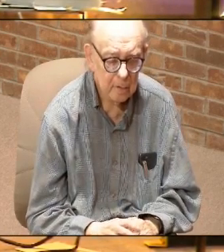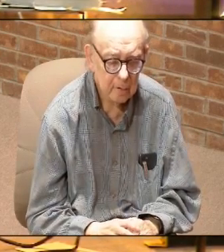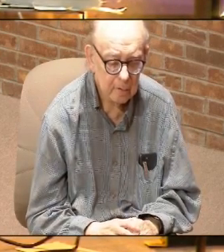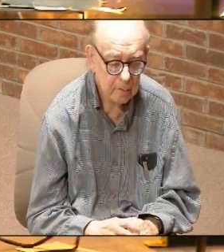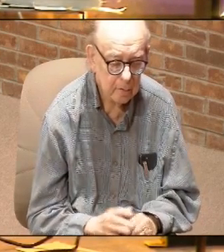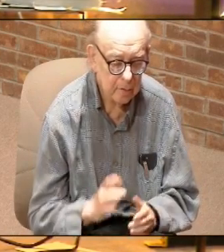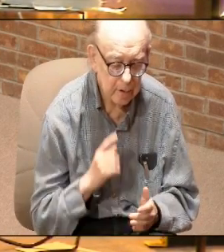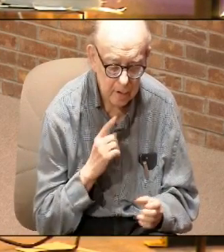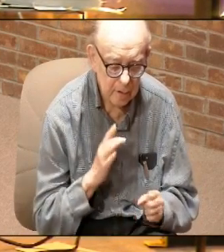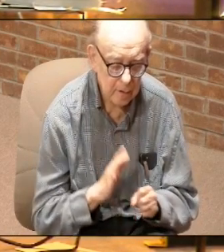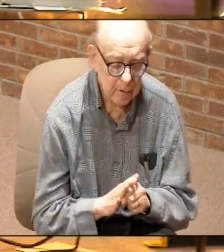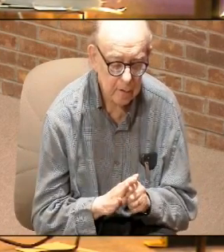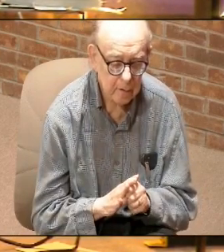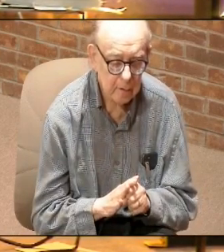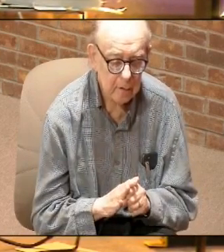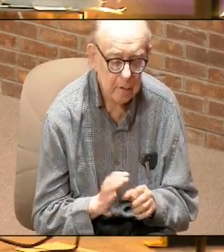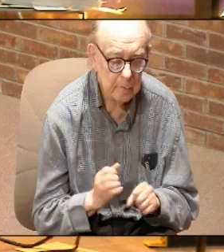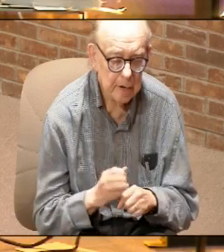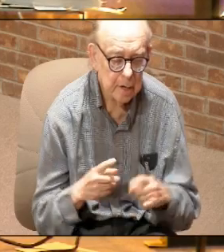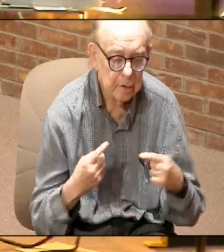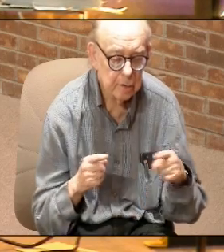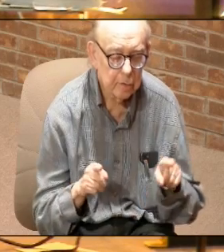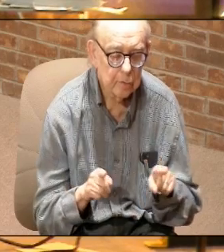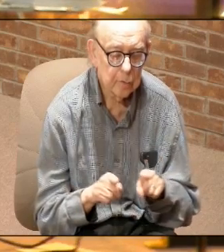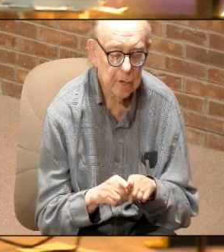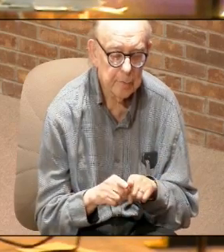He made a treaty with us